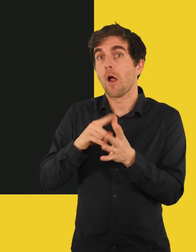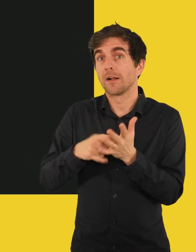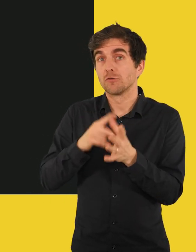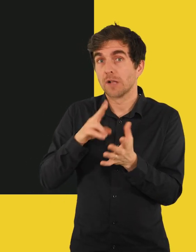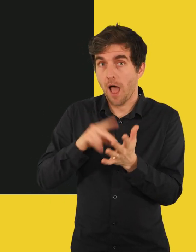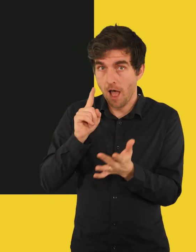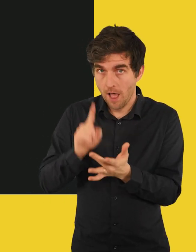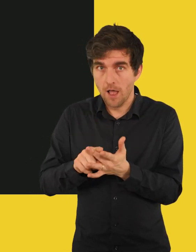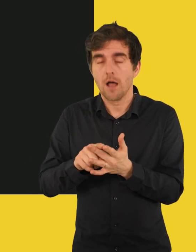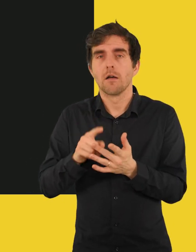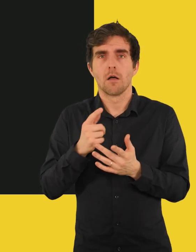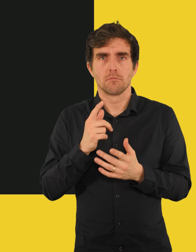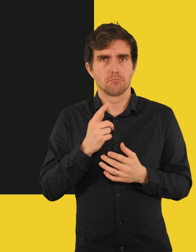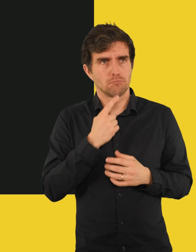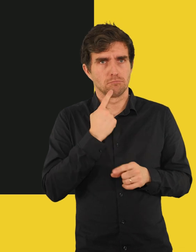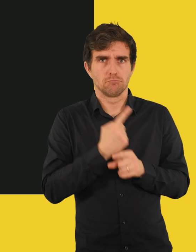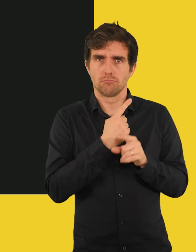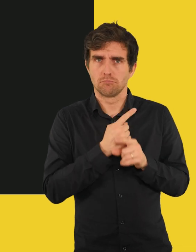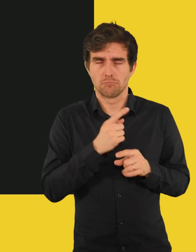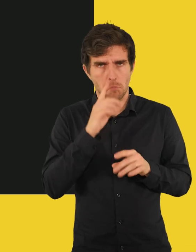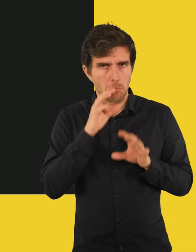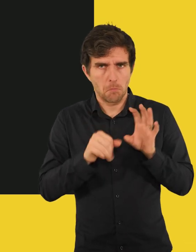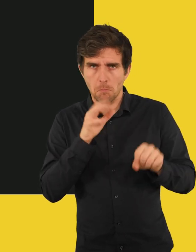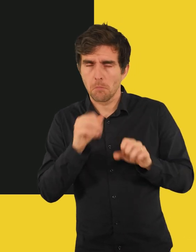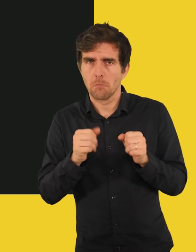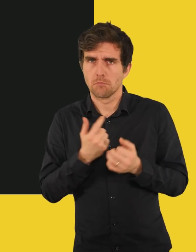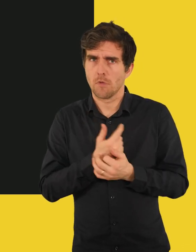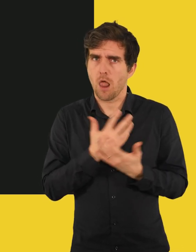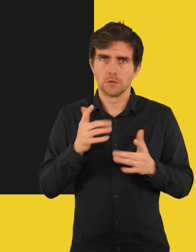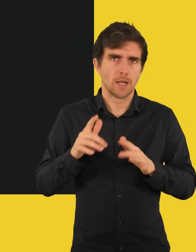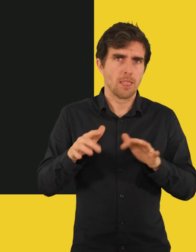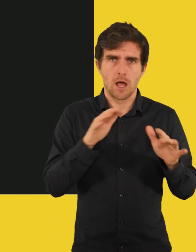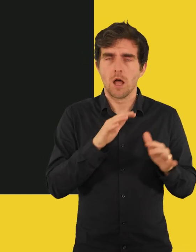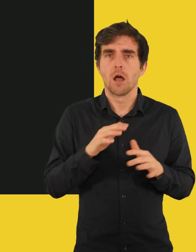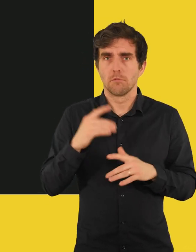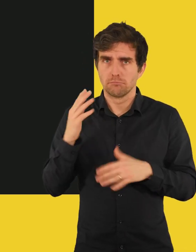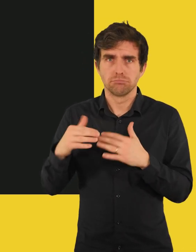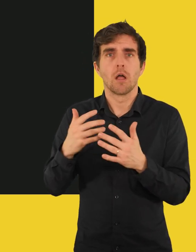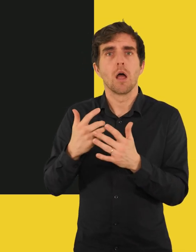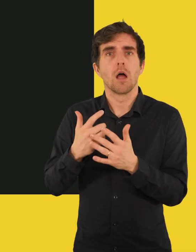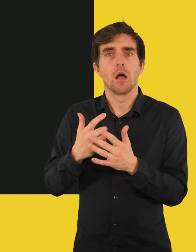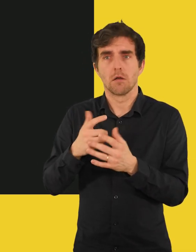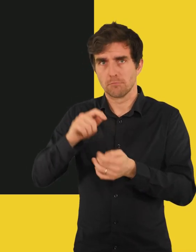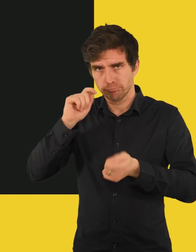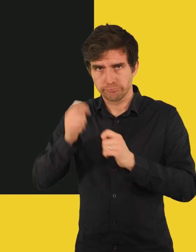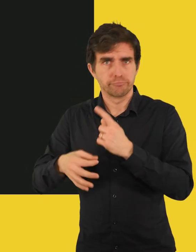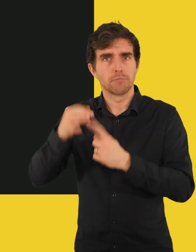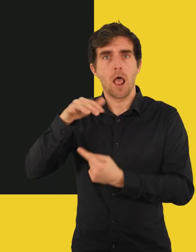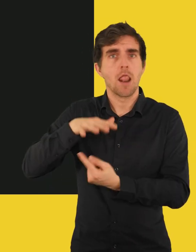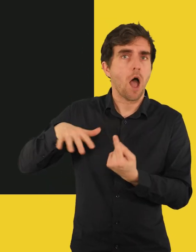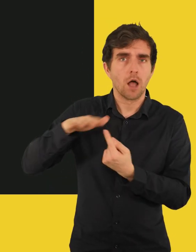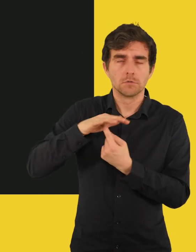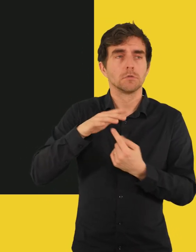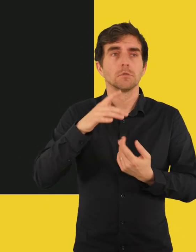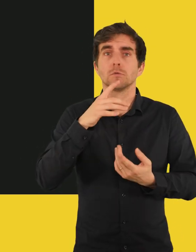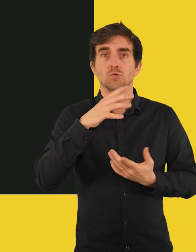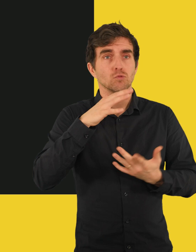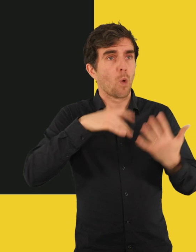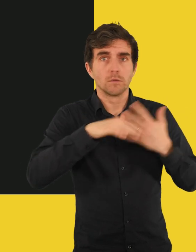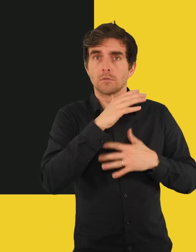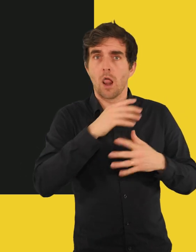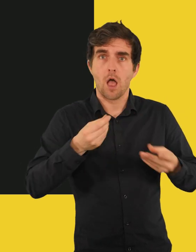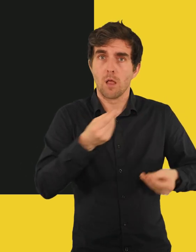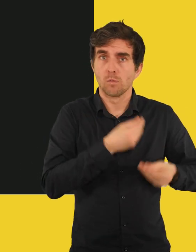And we have one from Kasarani. And one of the things you will notice is a lot of them have rehabilitated their lands. And yet